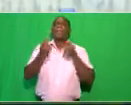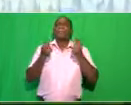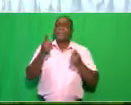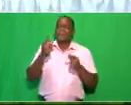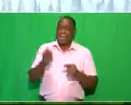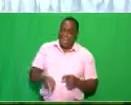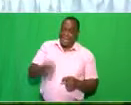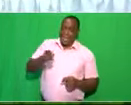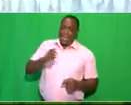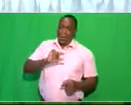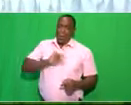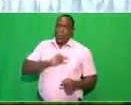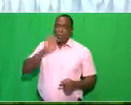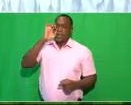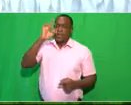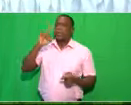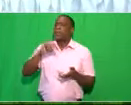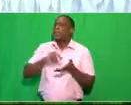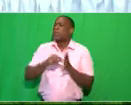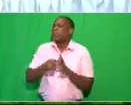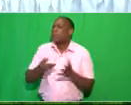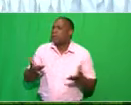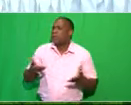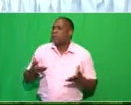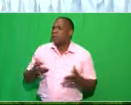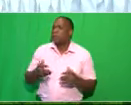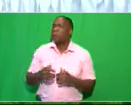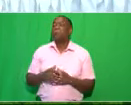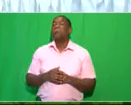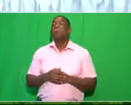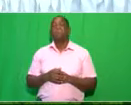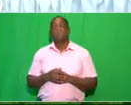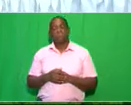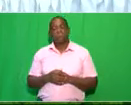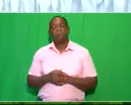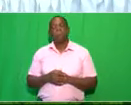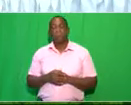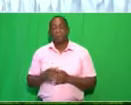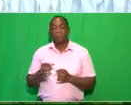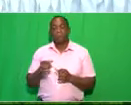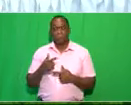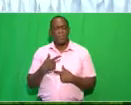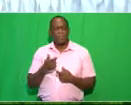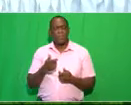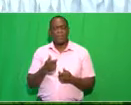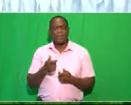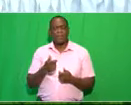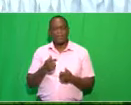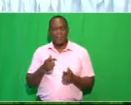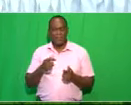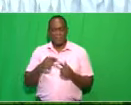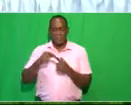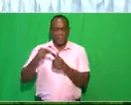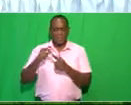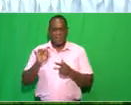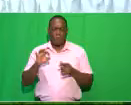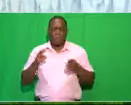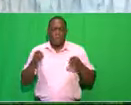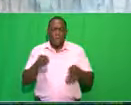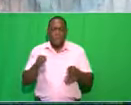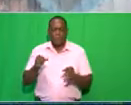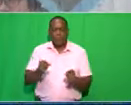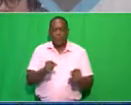That's an interesting one in terms of strategy. But one of the things that many persons have been advocating for a number of years is